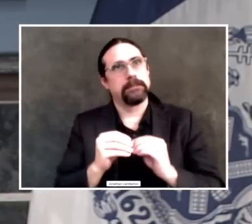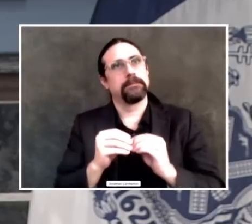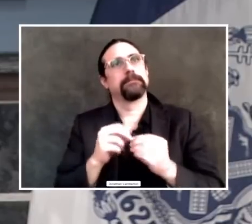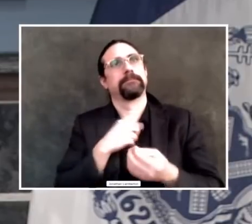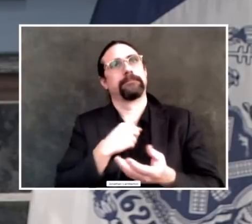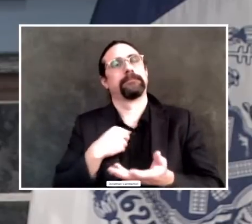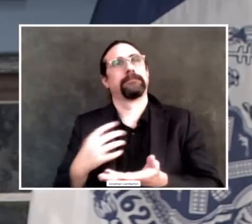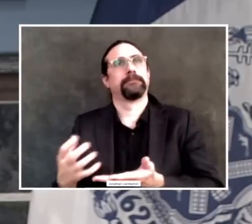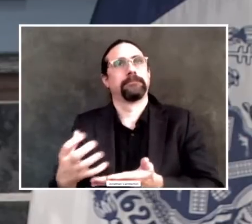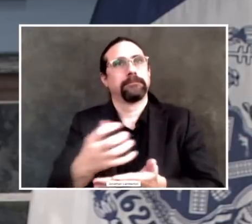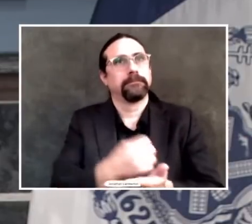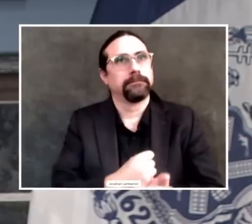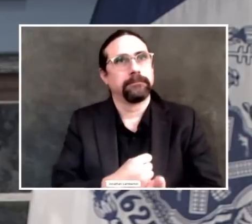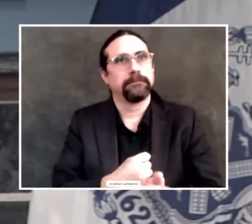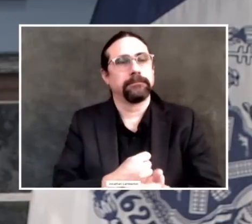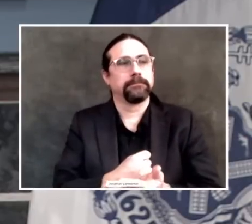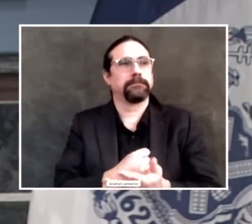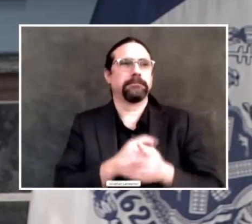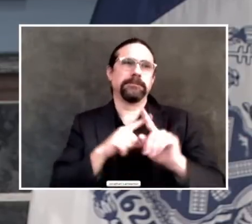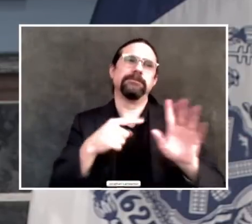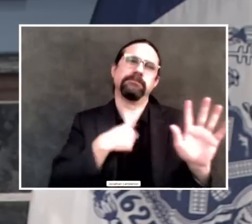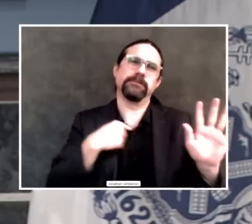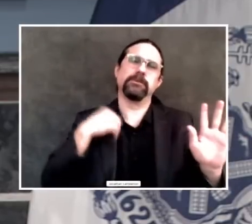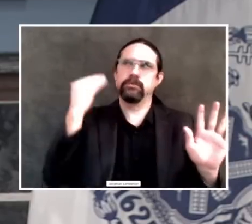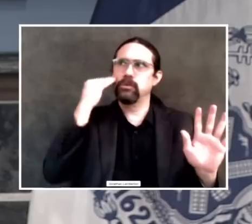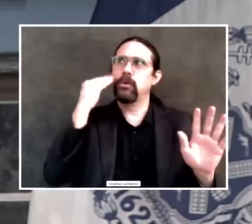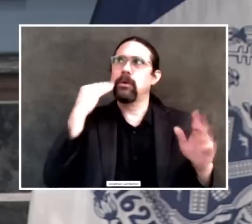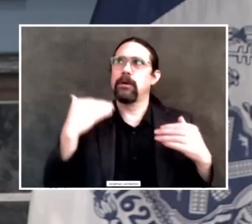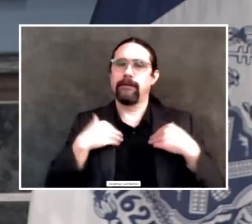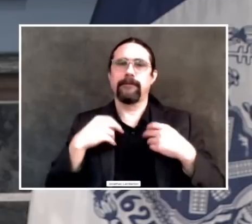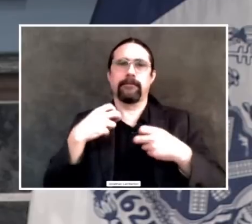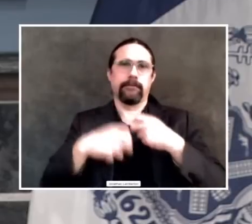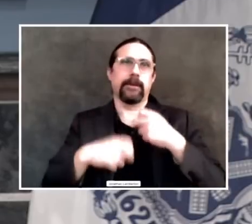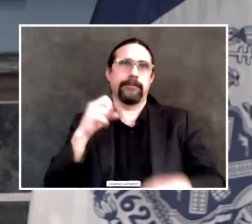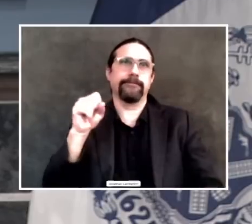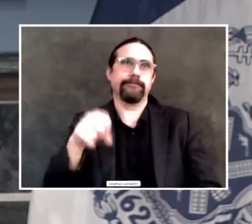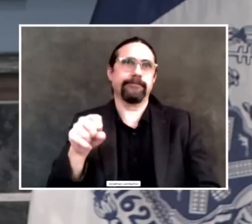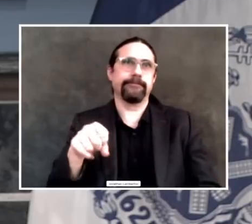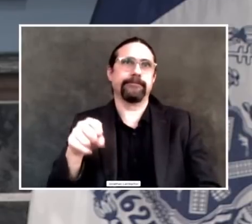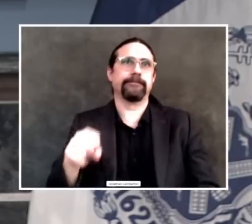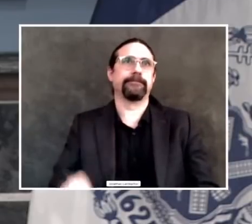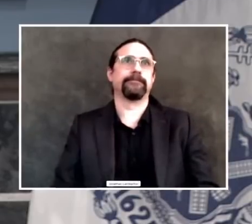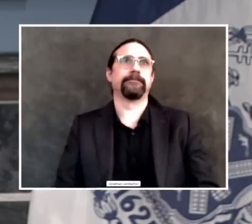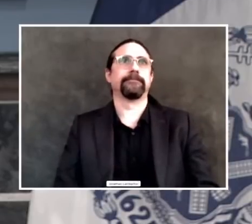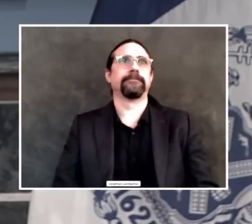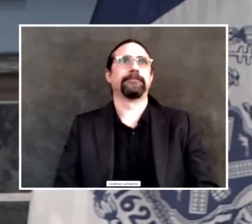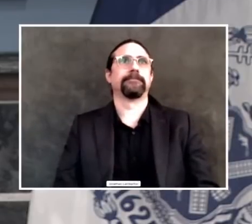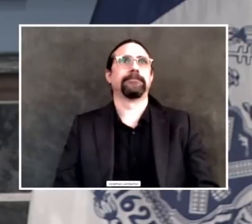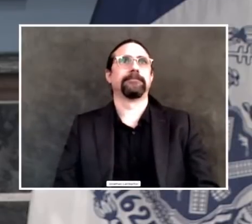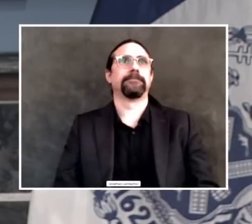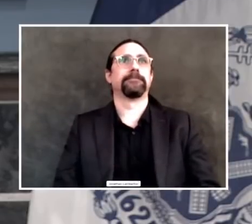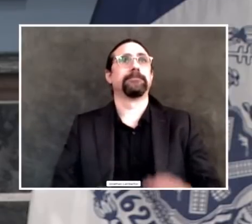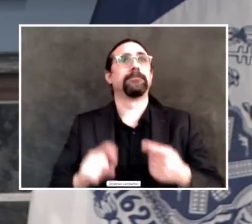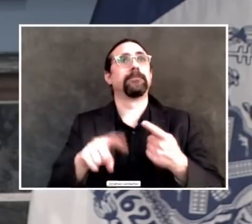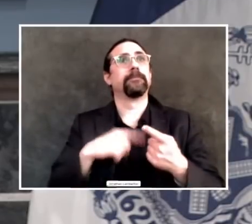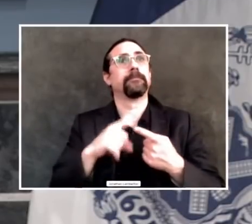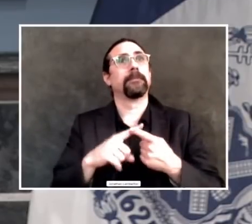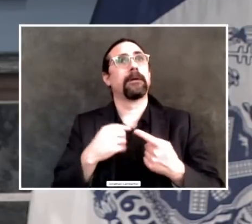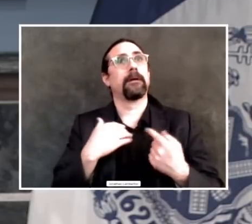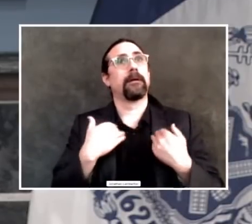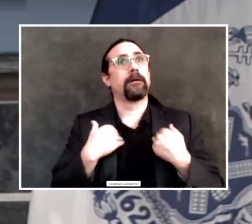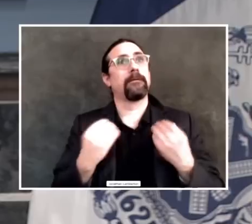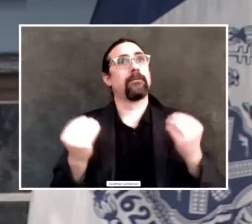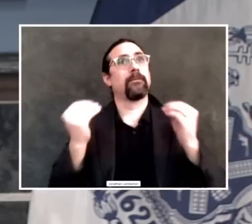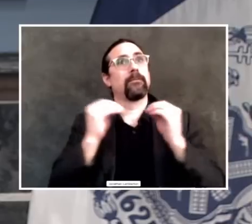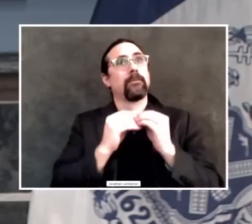get better in the sense of more kids will get devices. And in a world where kids don't have a lot of choices of what to do because they're